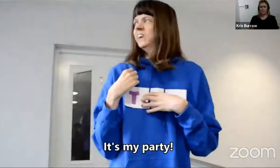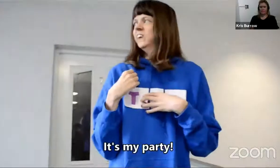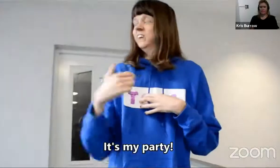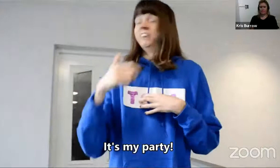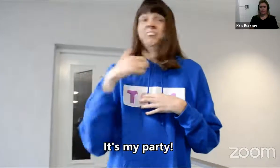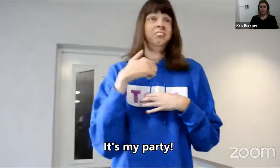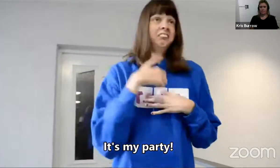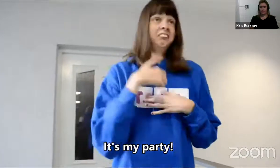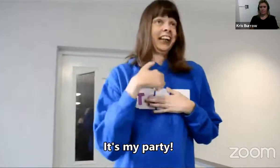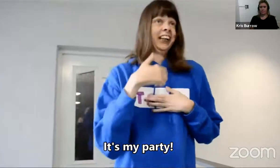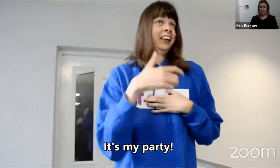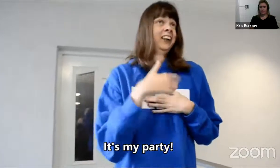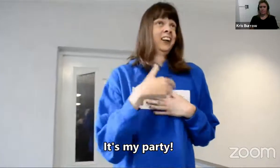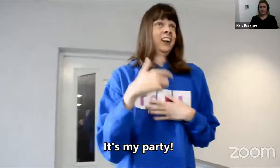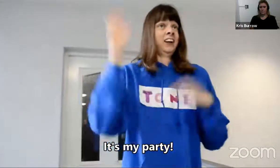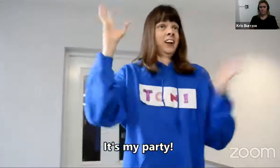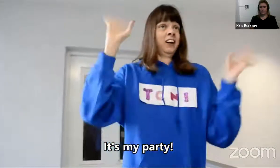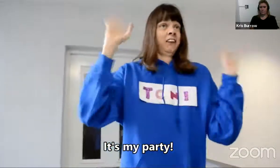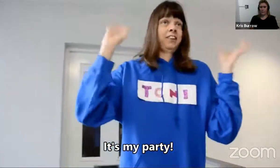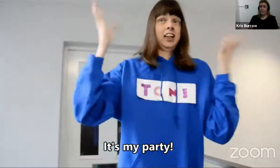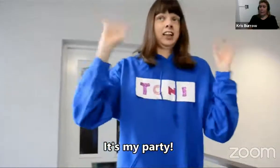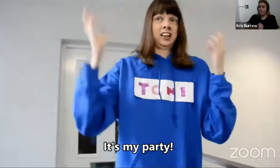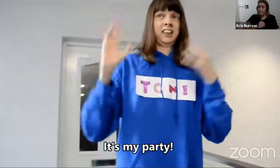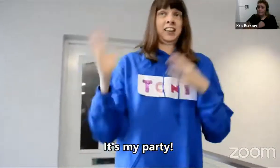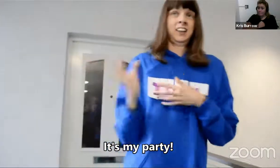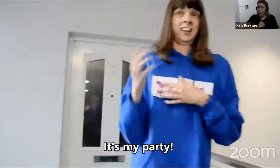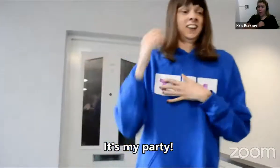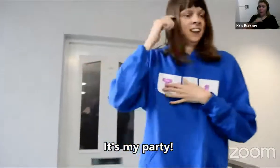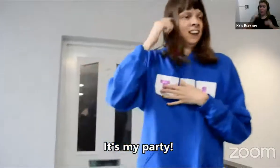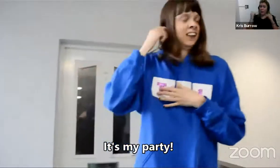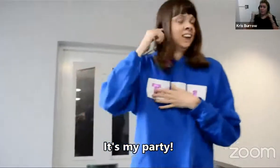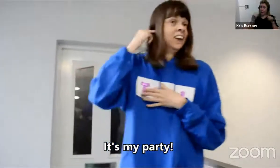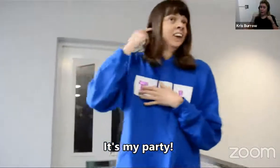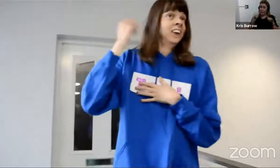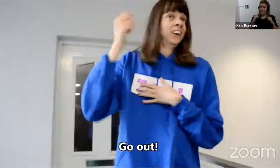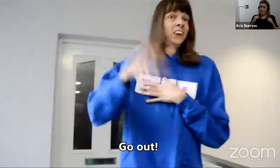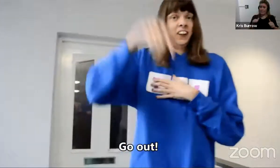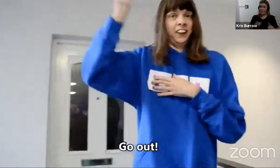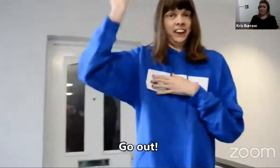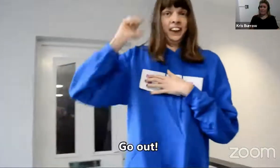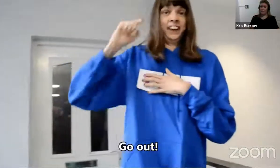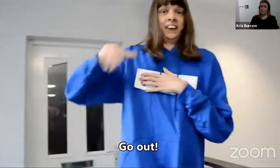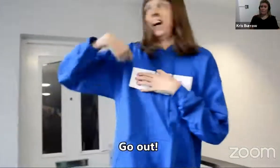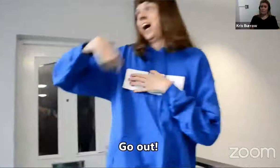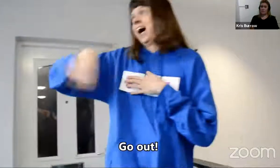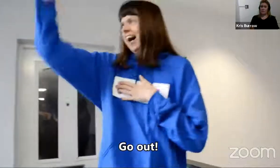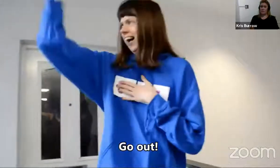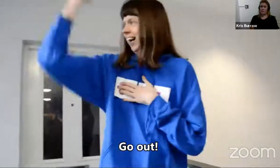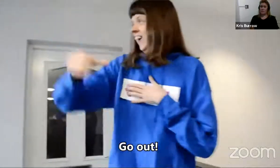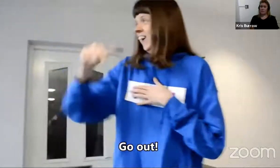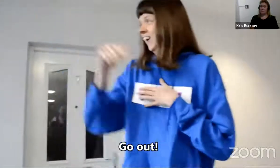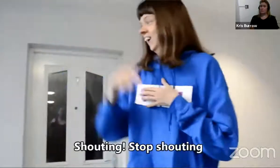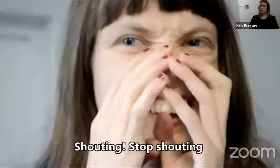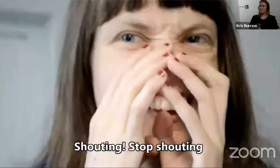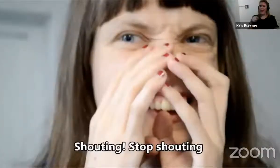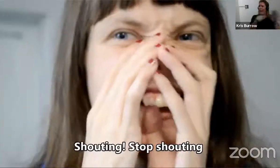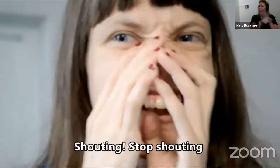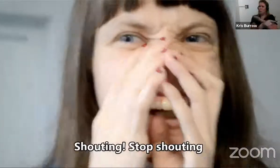It's my party. Go